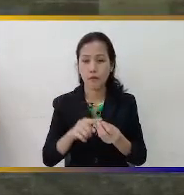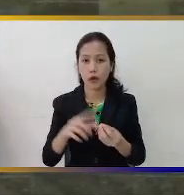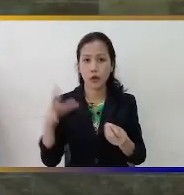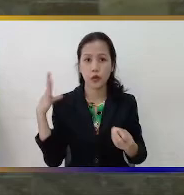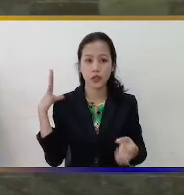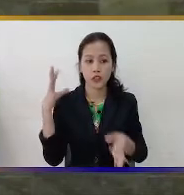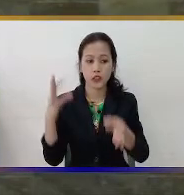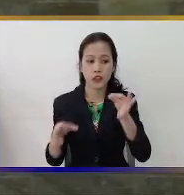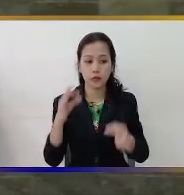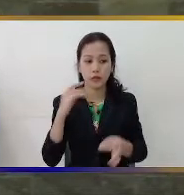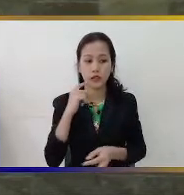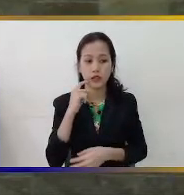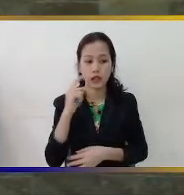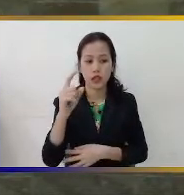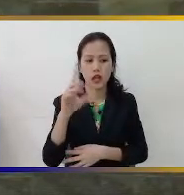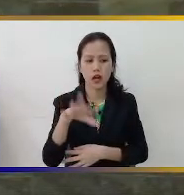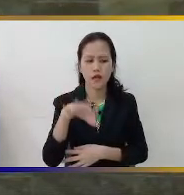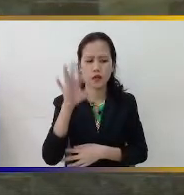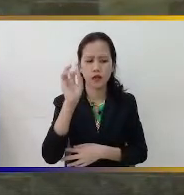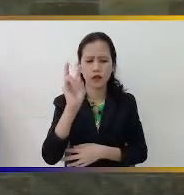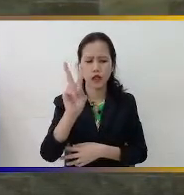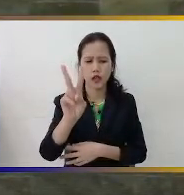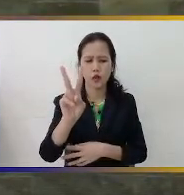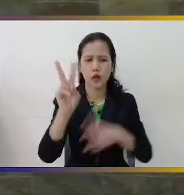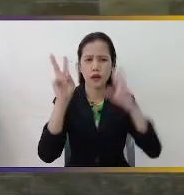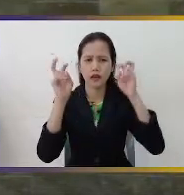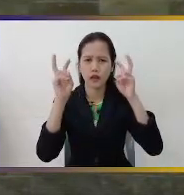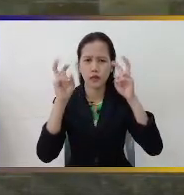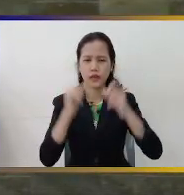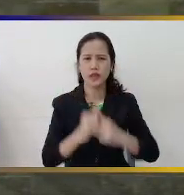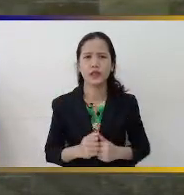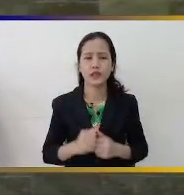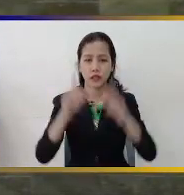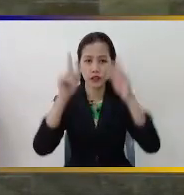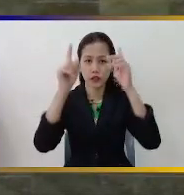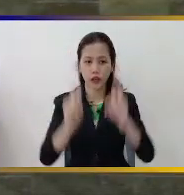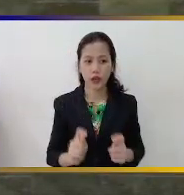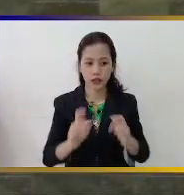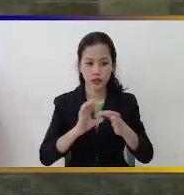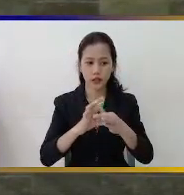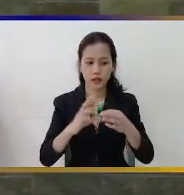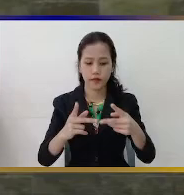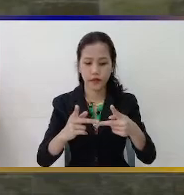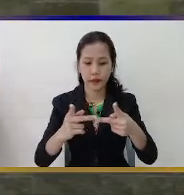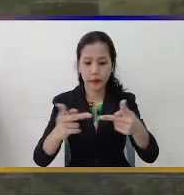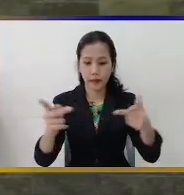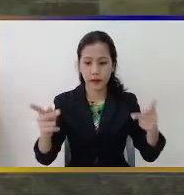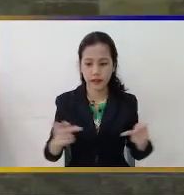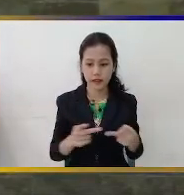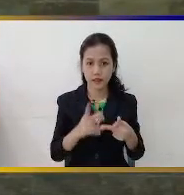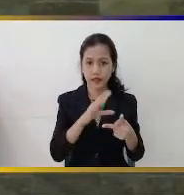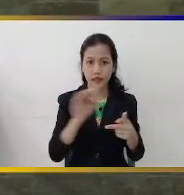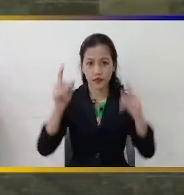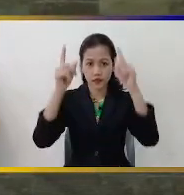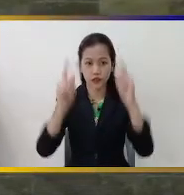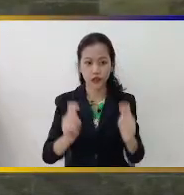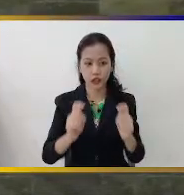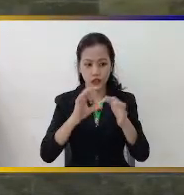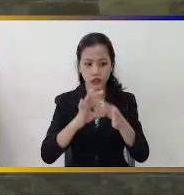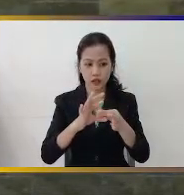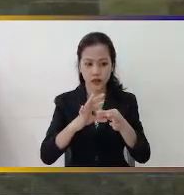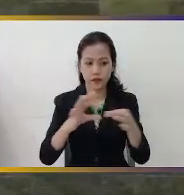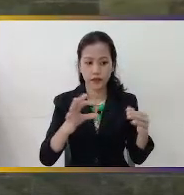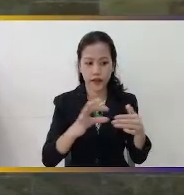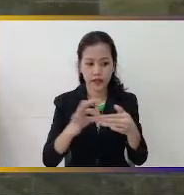Nakikita po natin yung dalawang topic po doon. The trials of the capitals and the trial of the leaders. Now, idinil